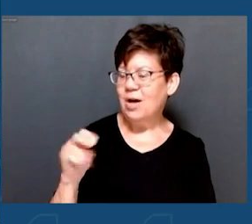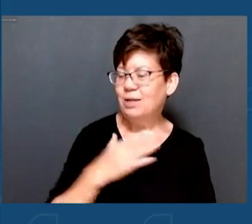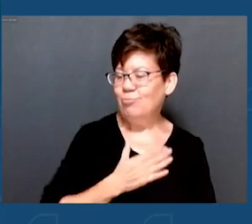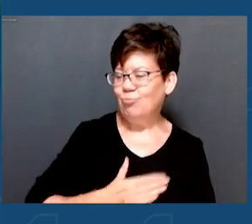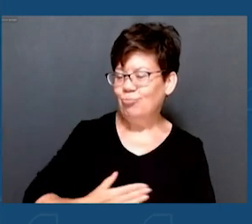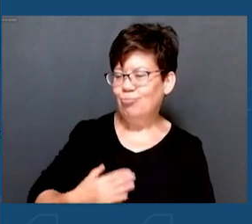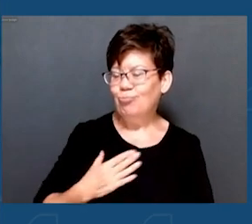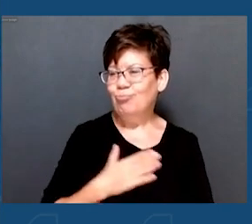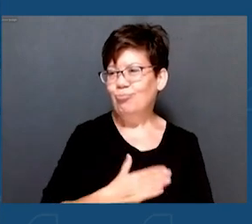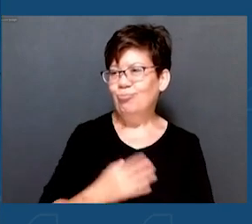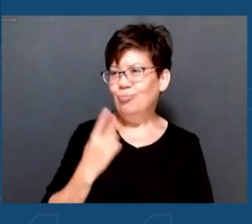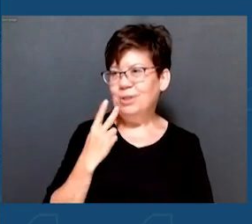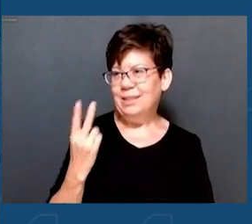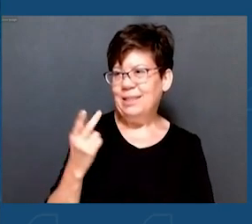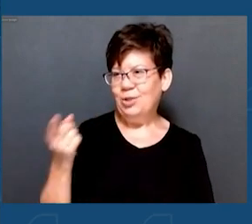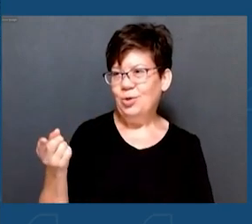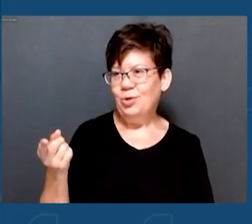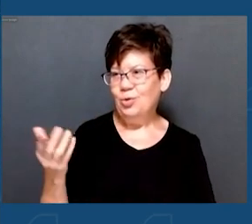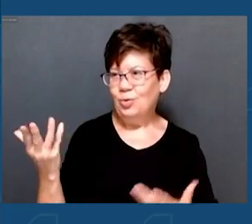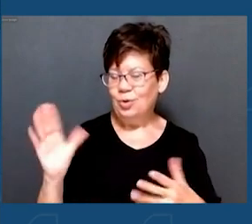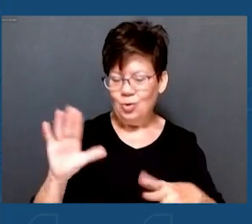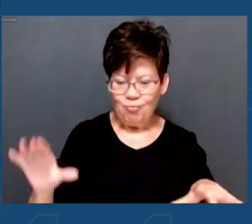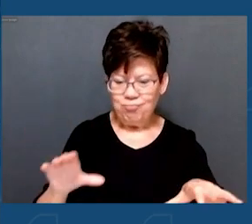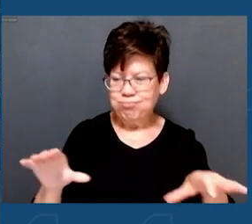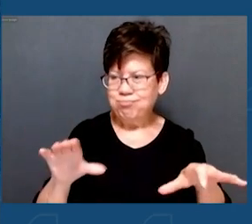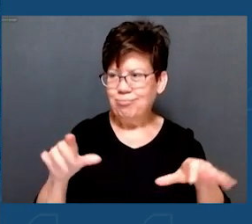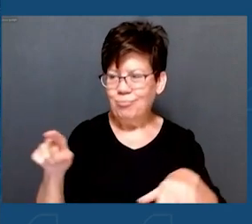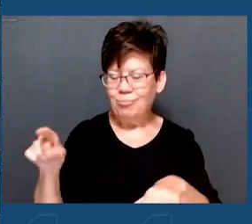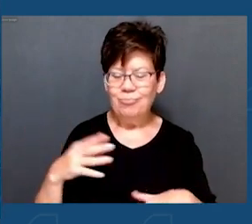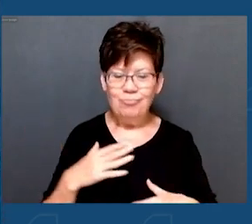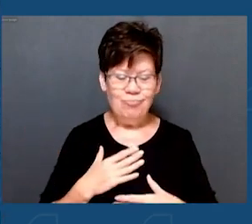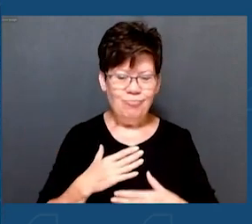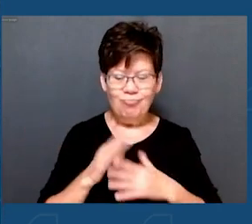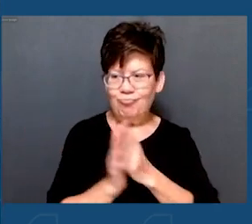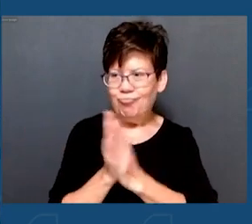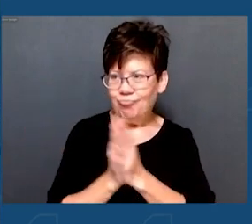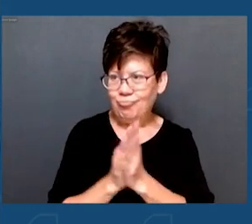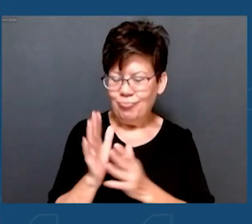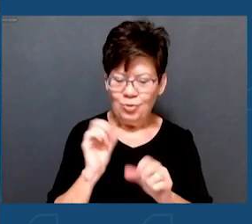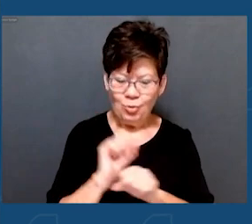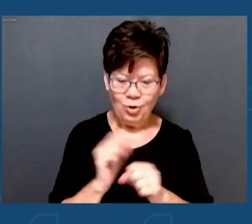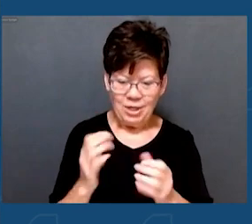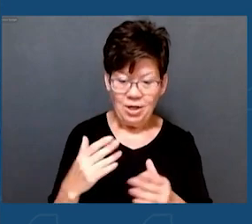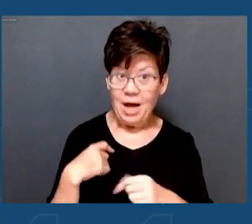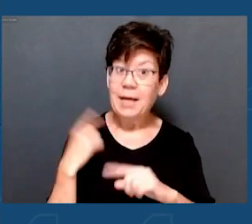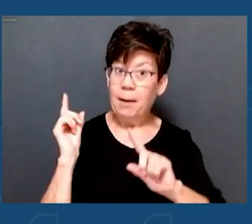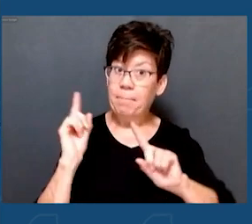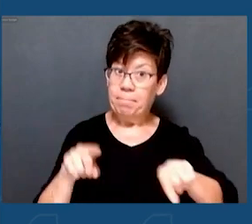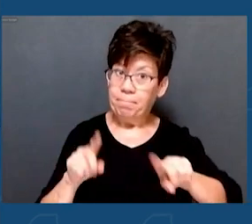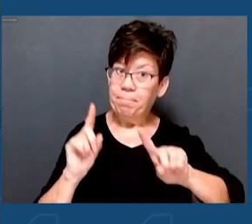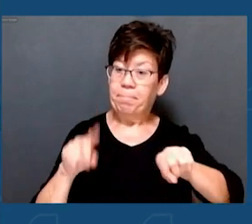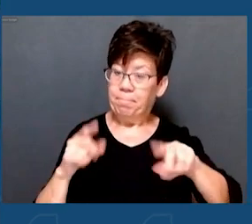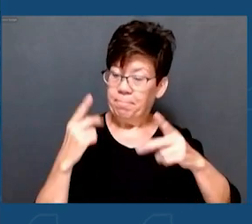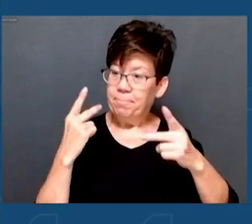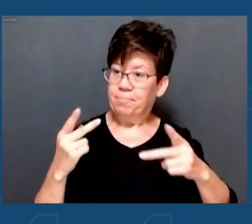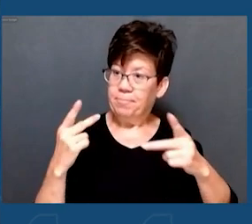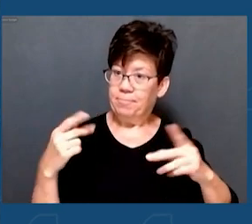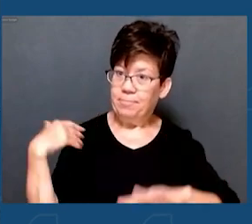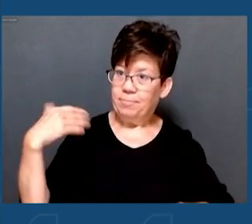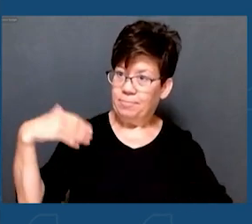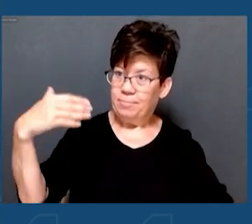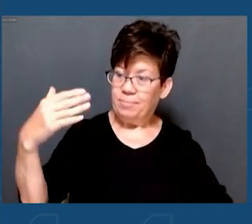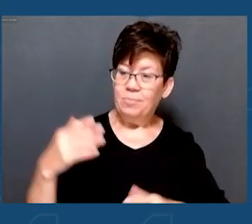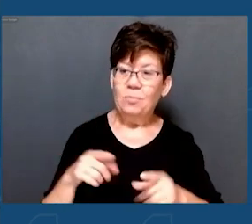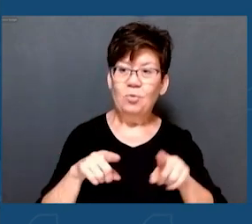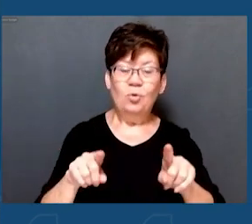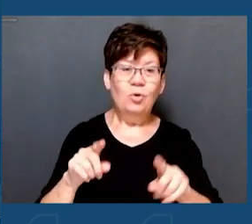passionate about the work that you do here. I came to visit often during the pandemic, and to see the pride in all the